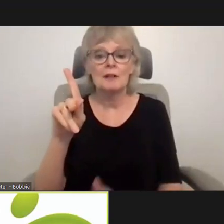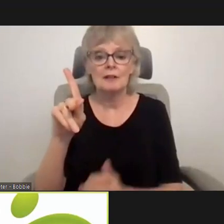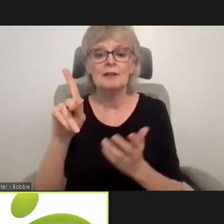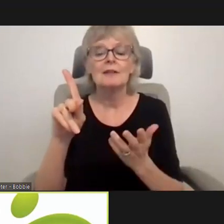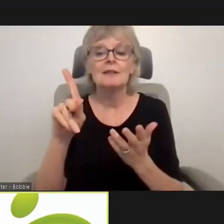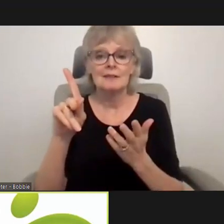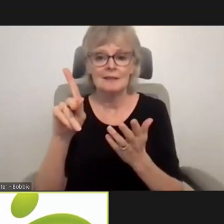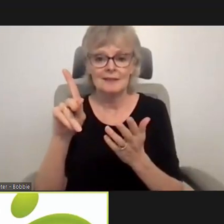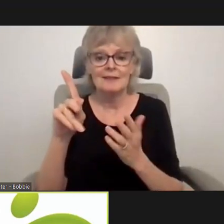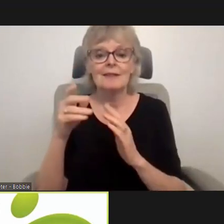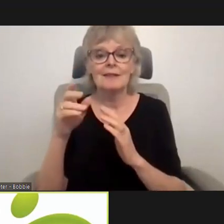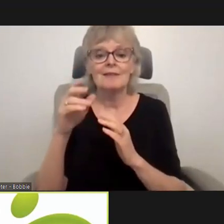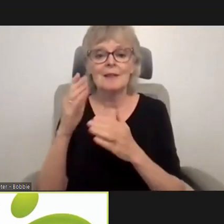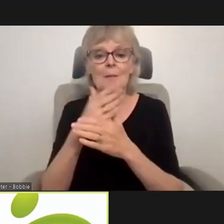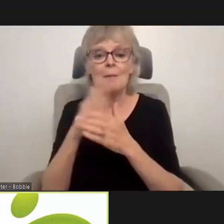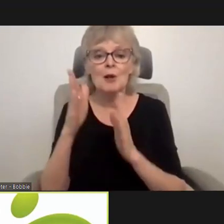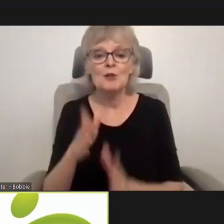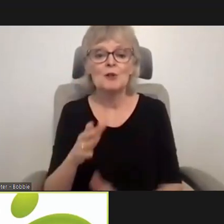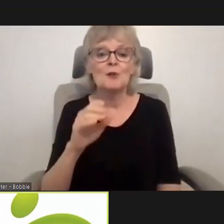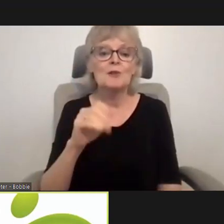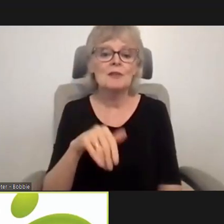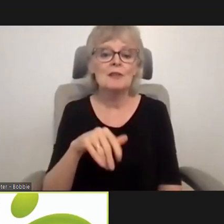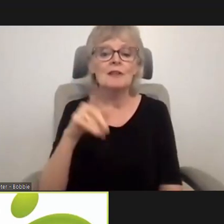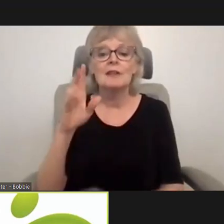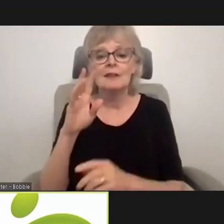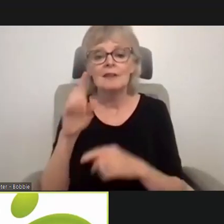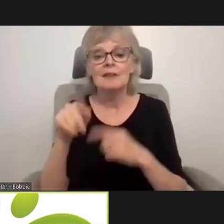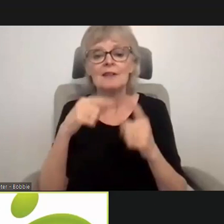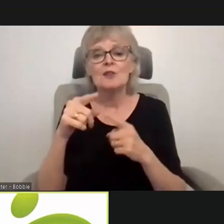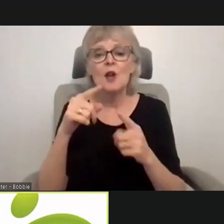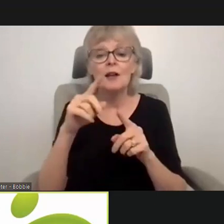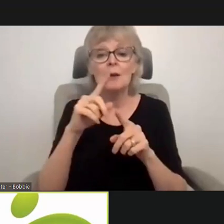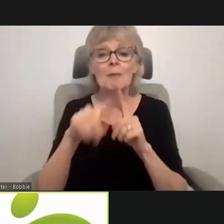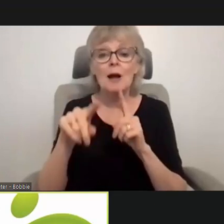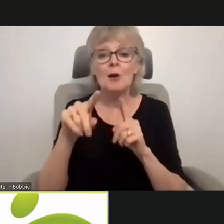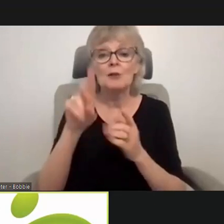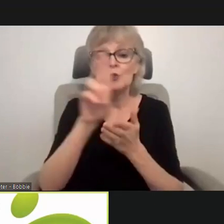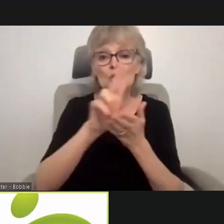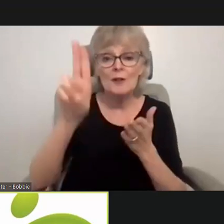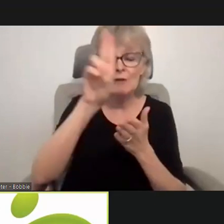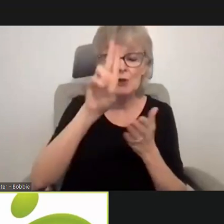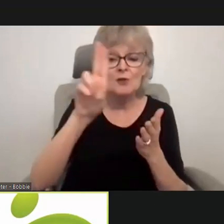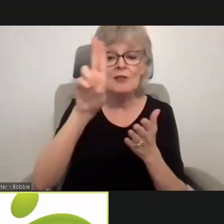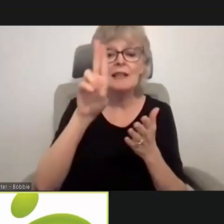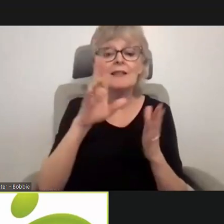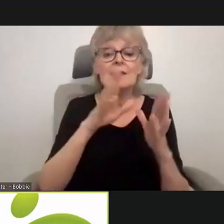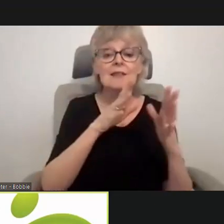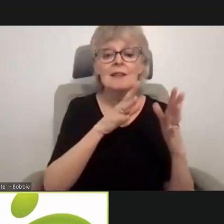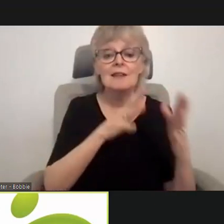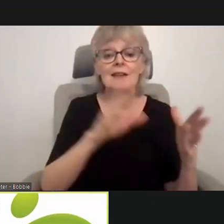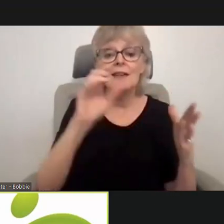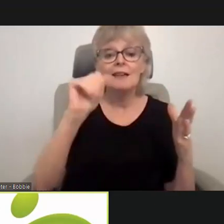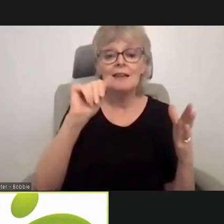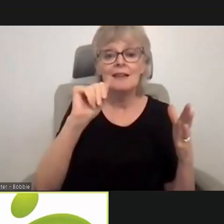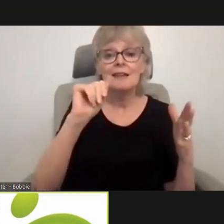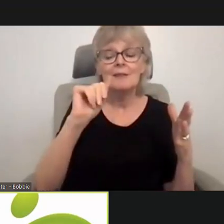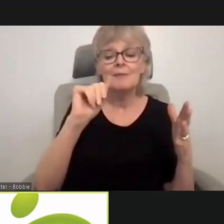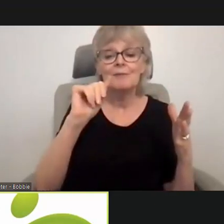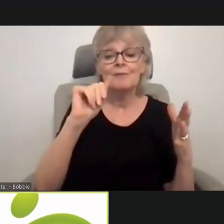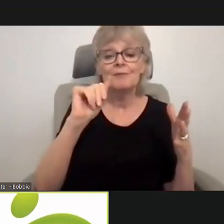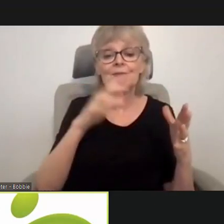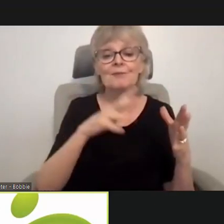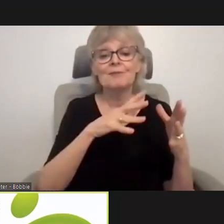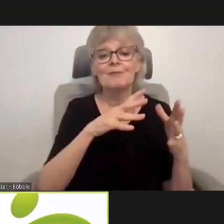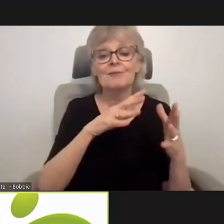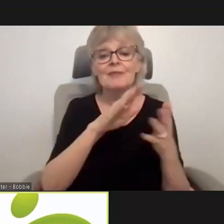Disability, our Protection and Advocacy Agency, we really joined forces together